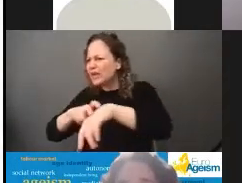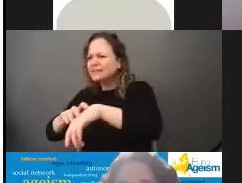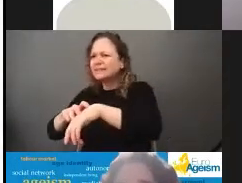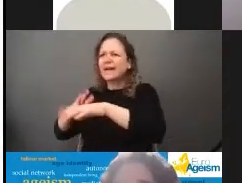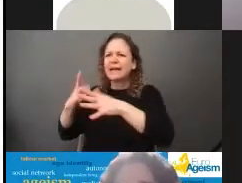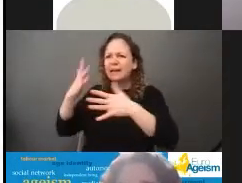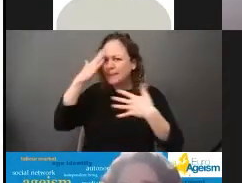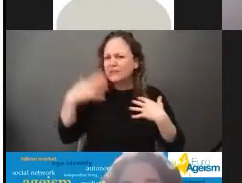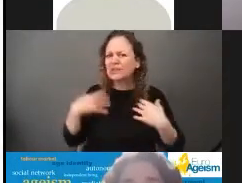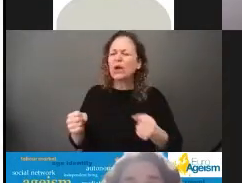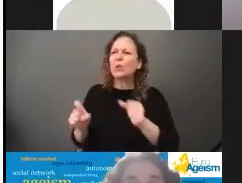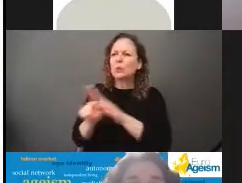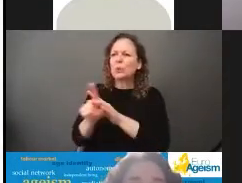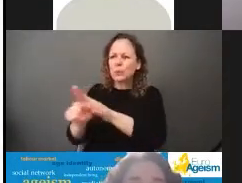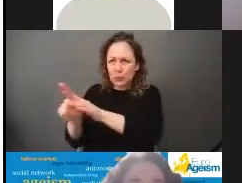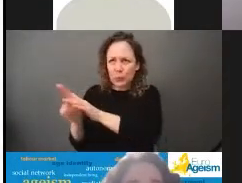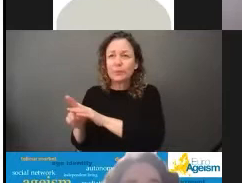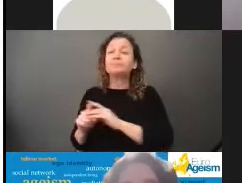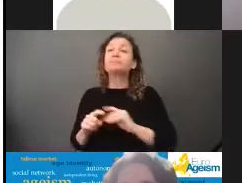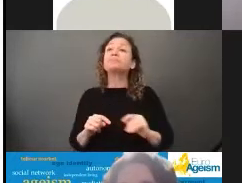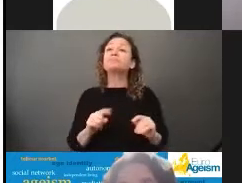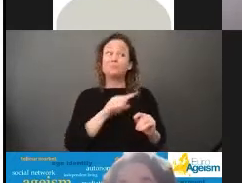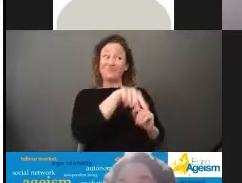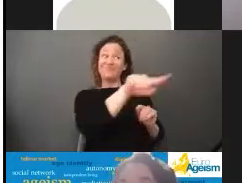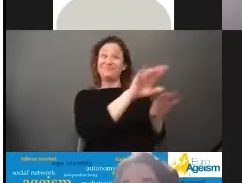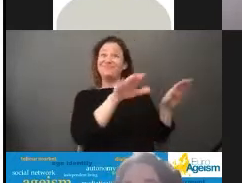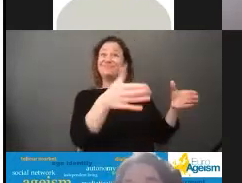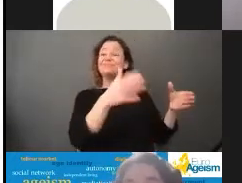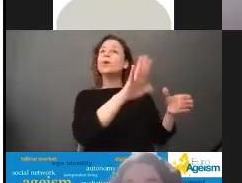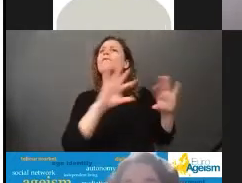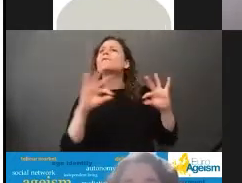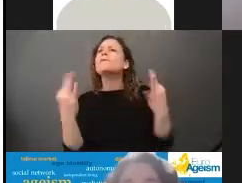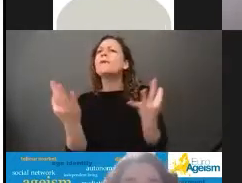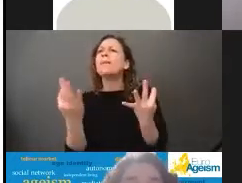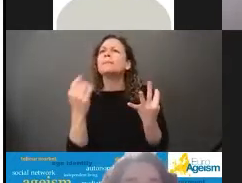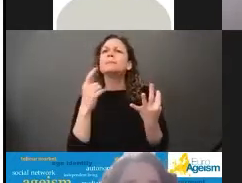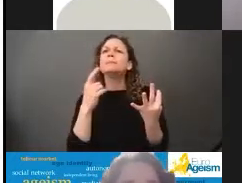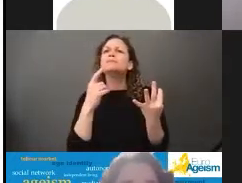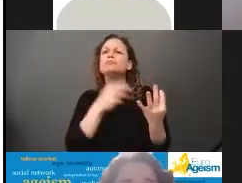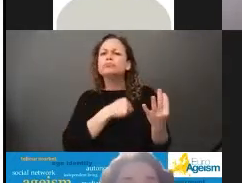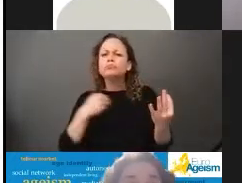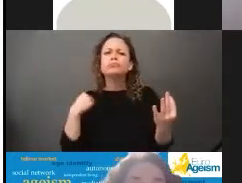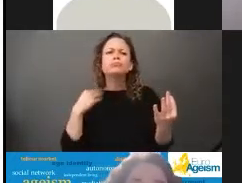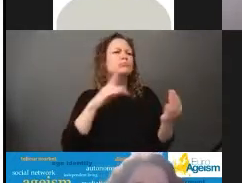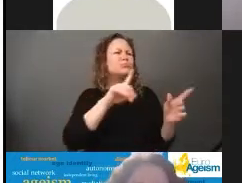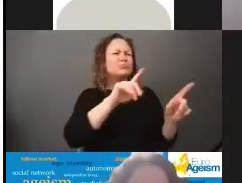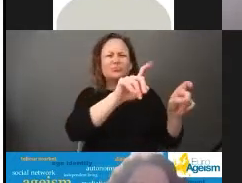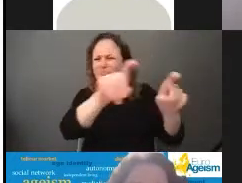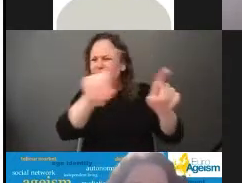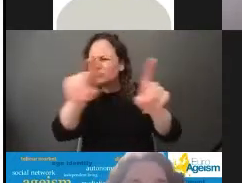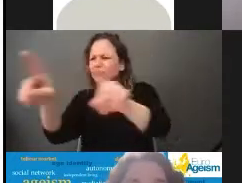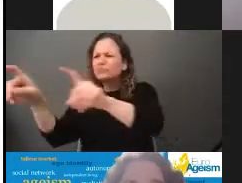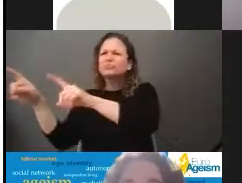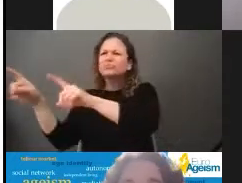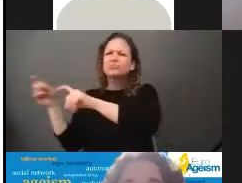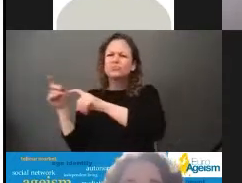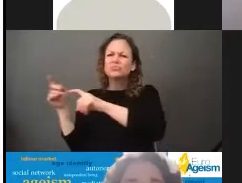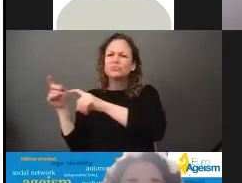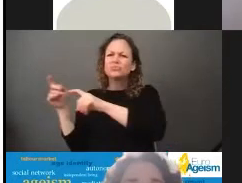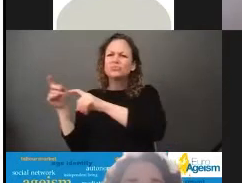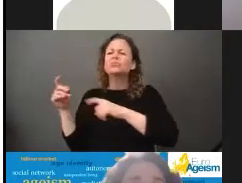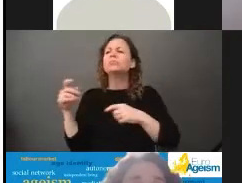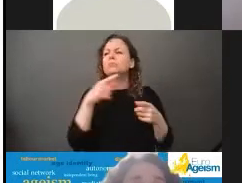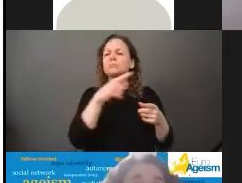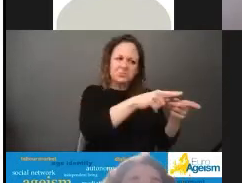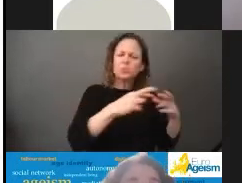interviewed family members of residents in long-term care settings, in nursing homes and in CCRCs